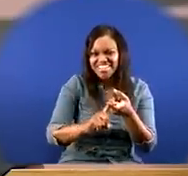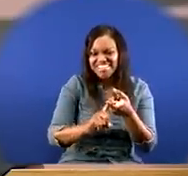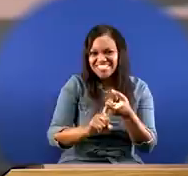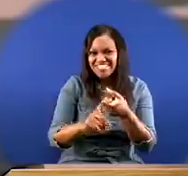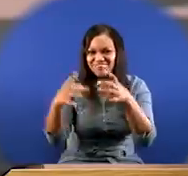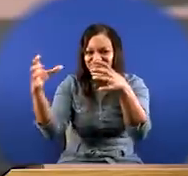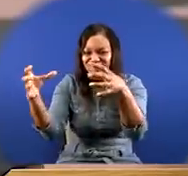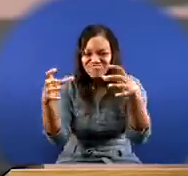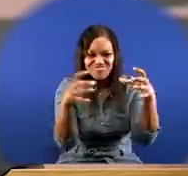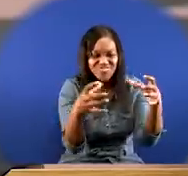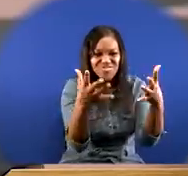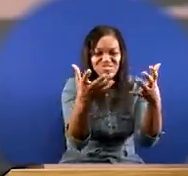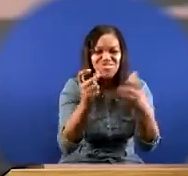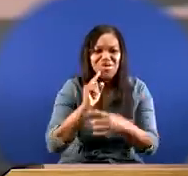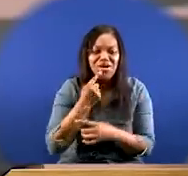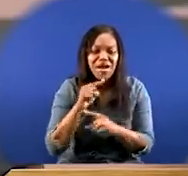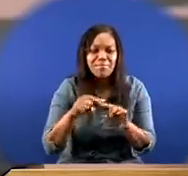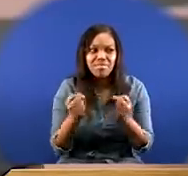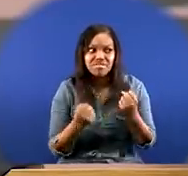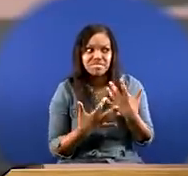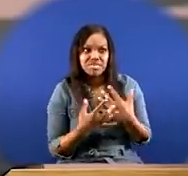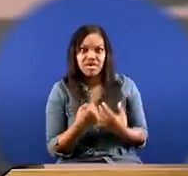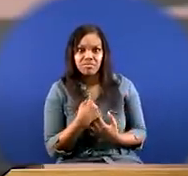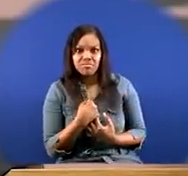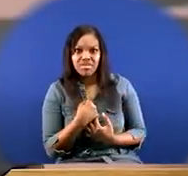wanted some candy, but they were scared of me.